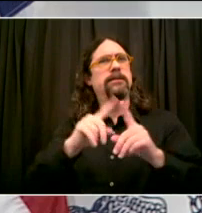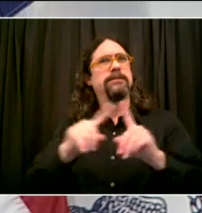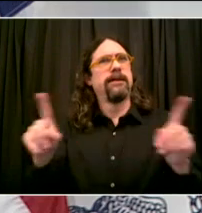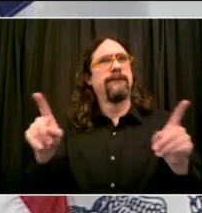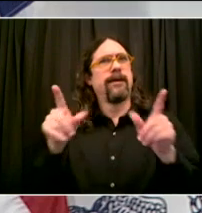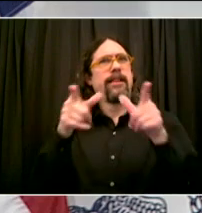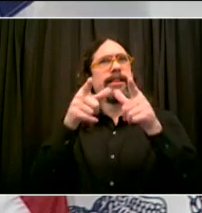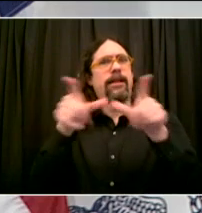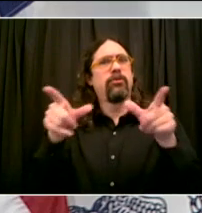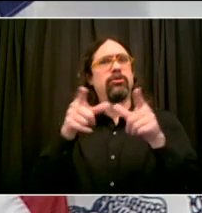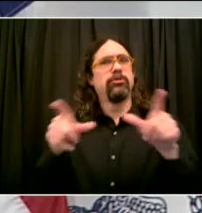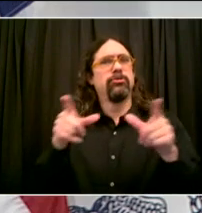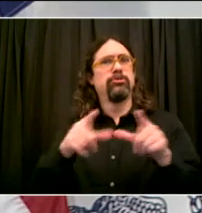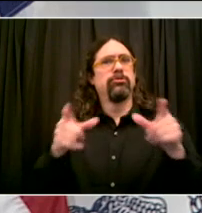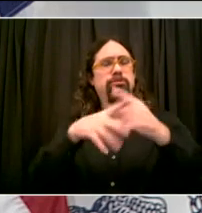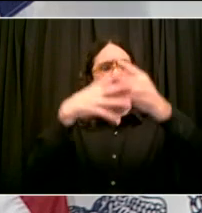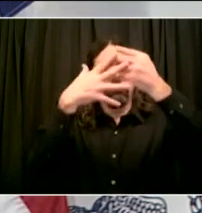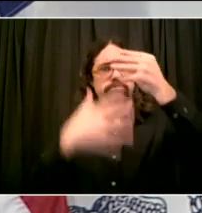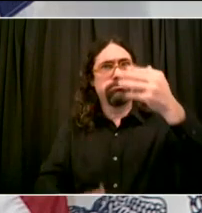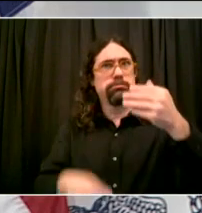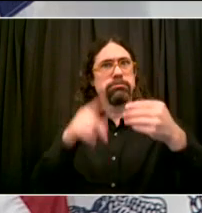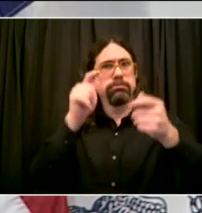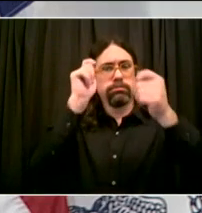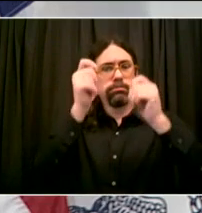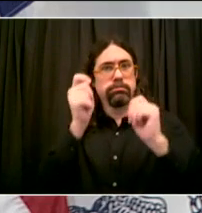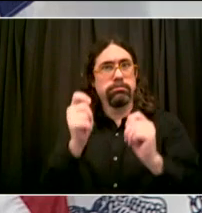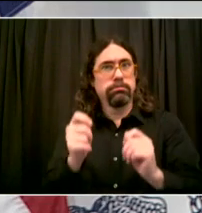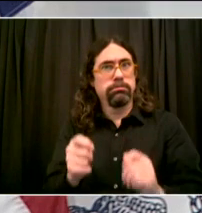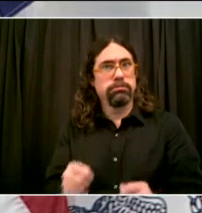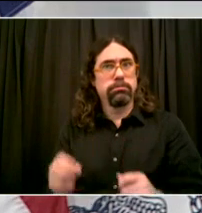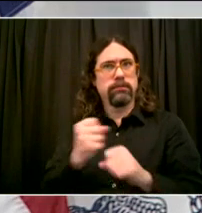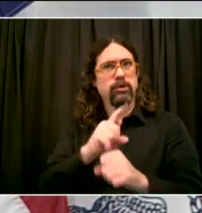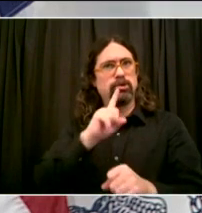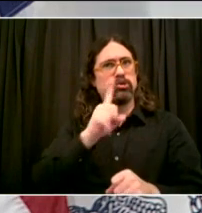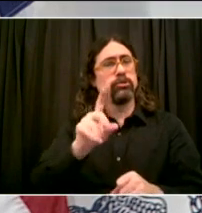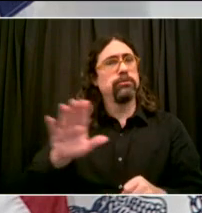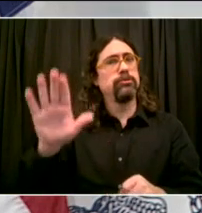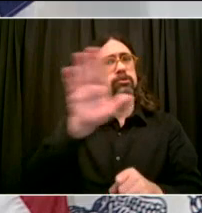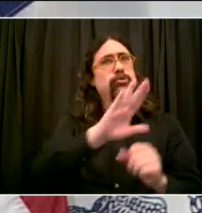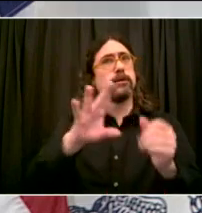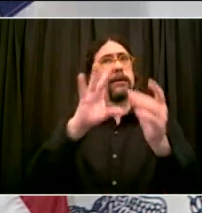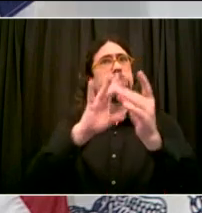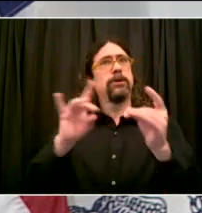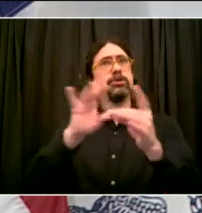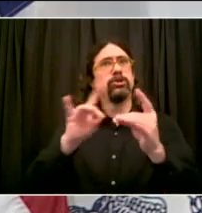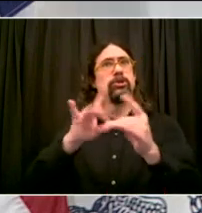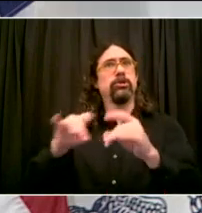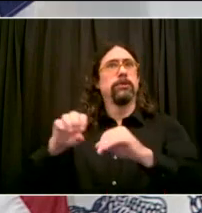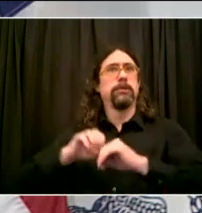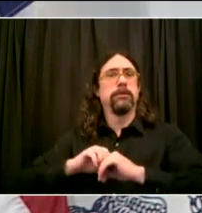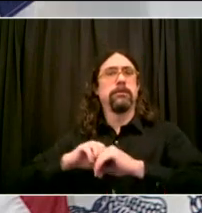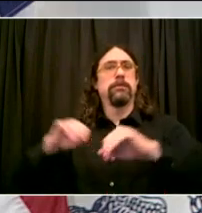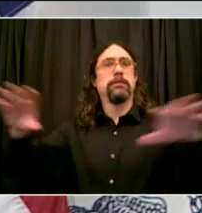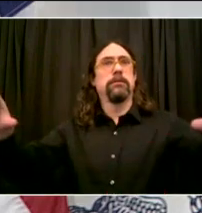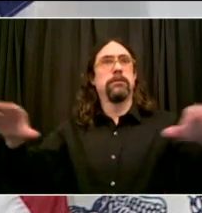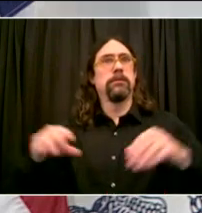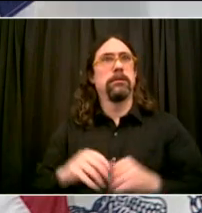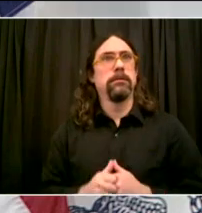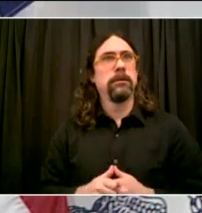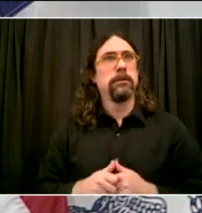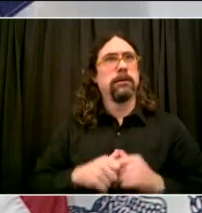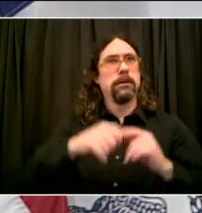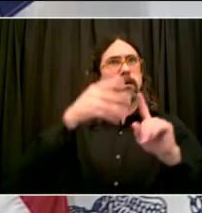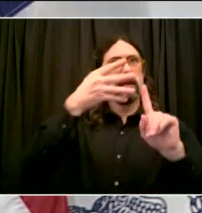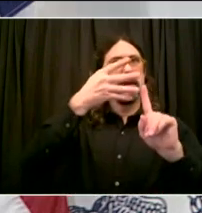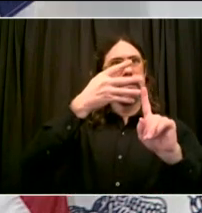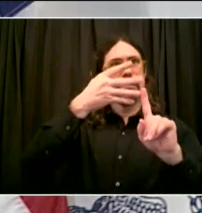How are you going to combat this data that's showing inequities and disparities? You did not say the word vaccination, so I'm going to assume everything you